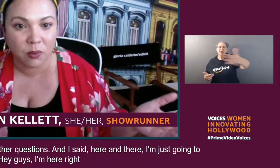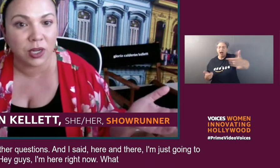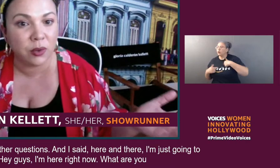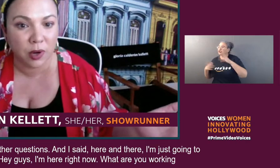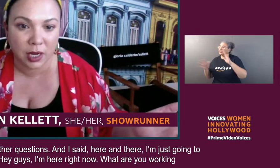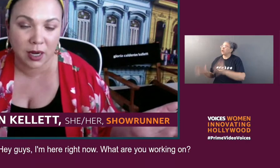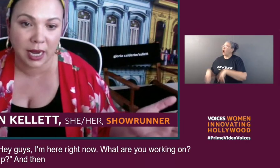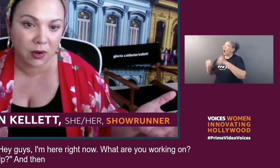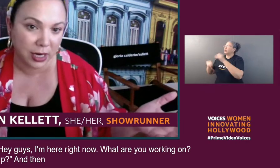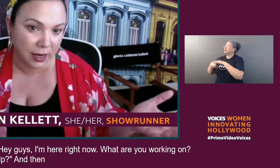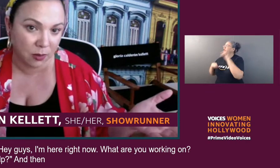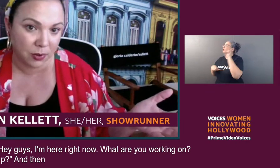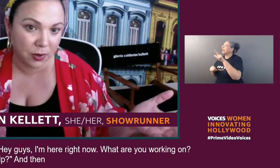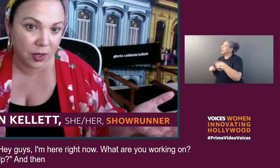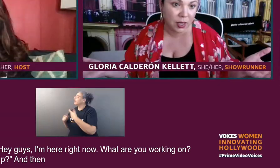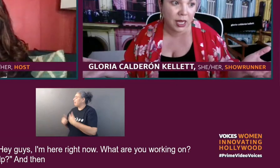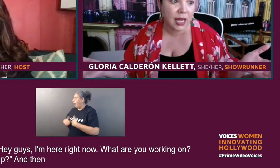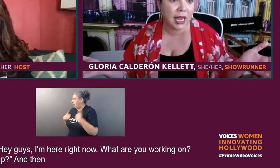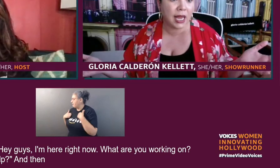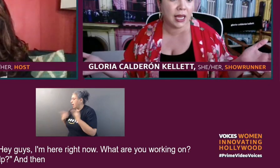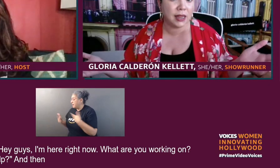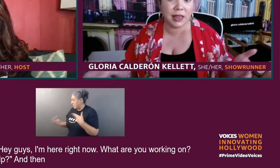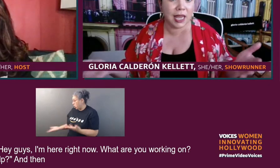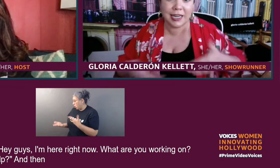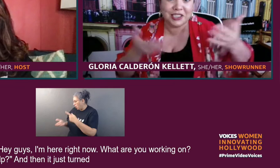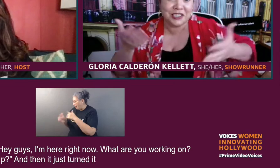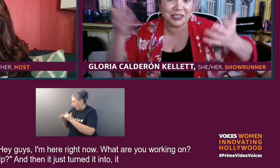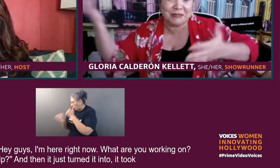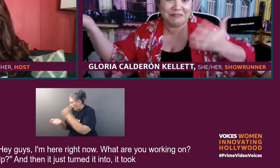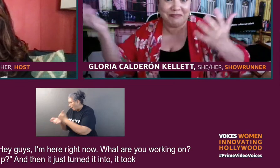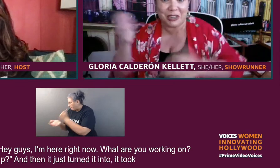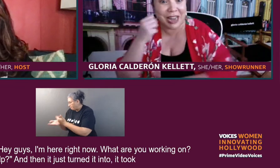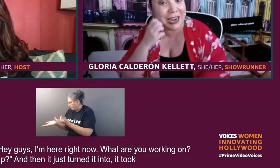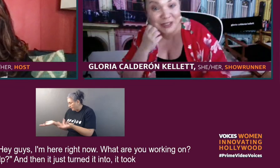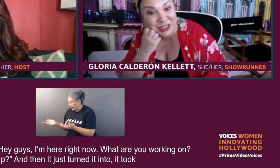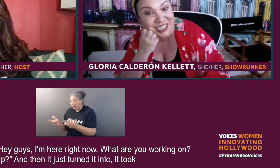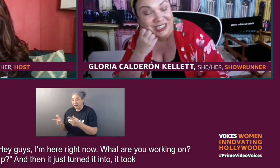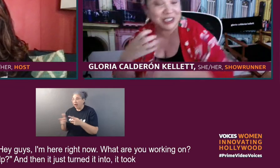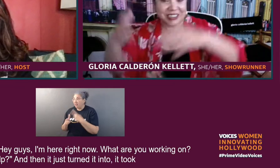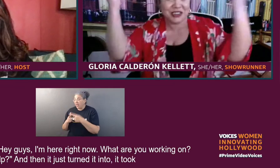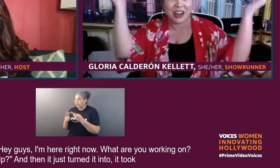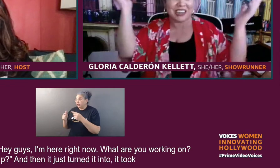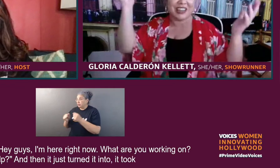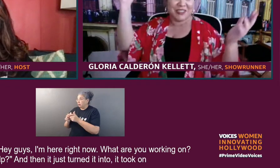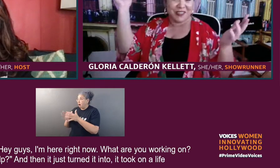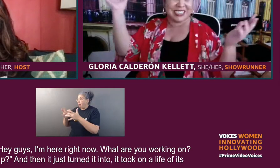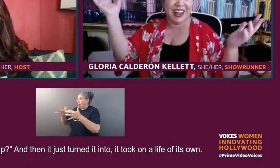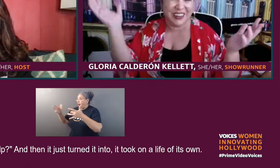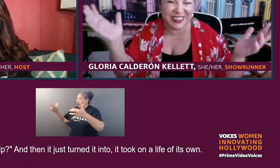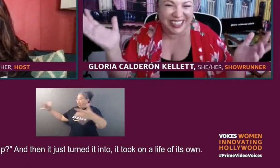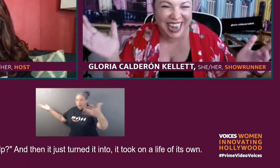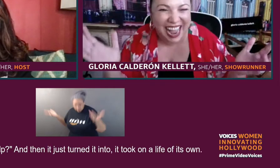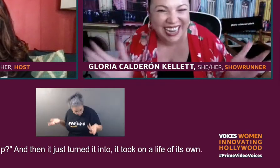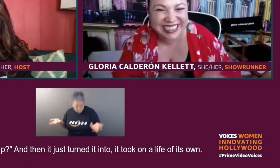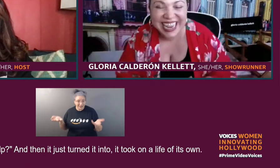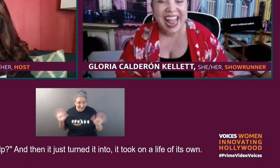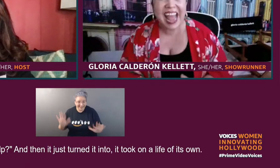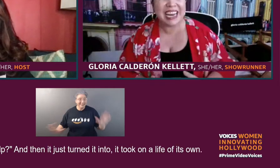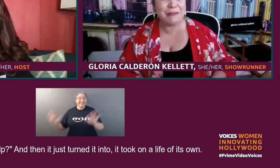here right now. What are you working on? How can I help? Mm. And then it just it took on a life of its